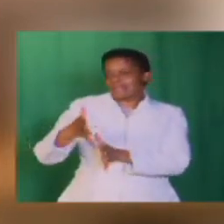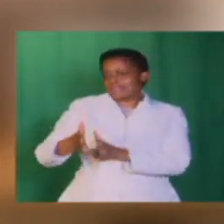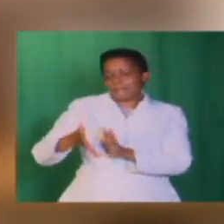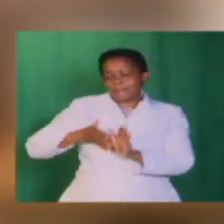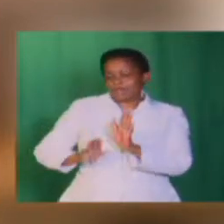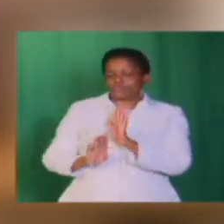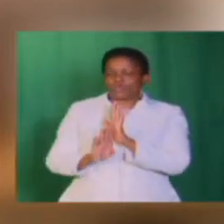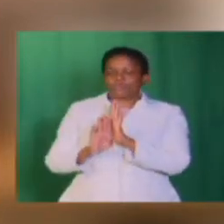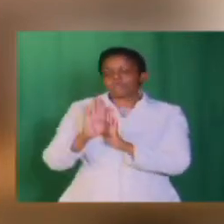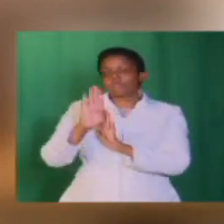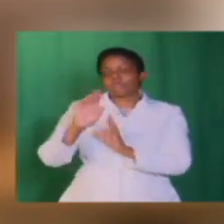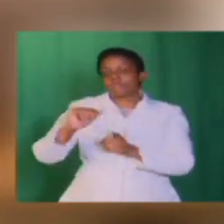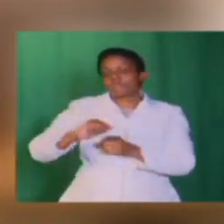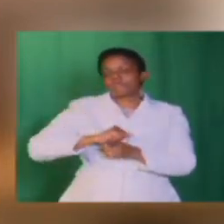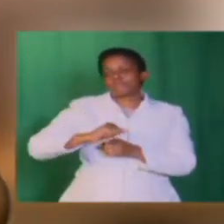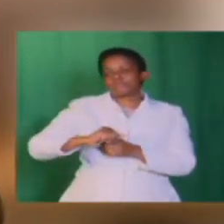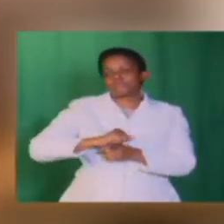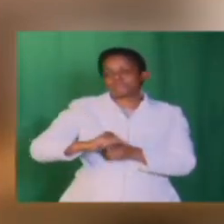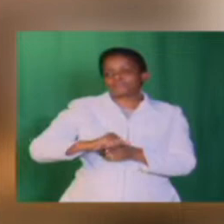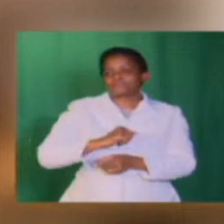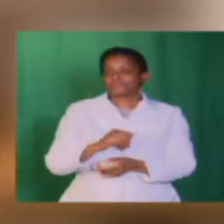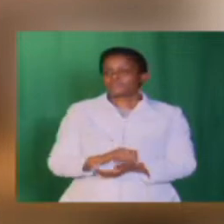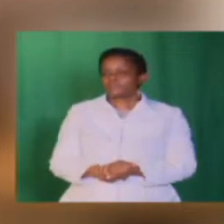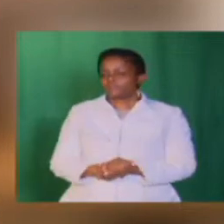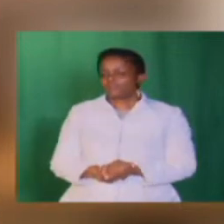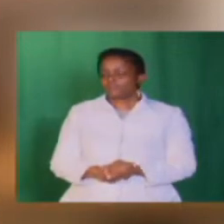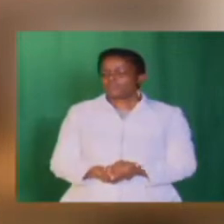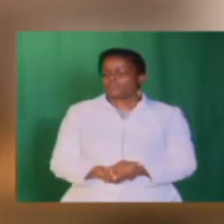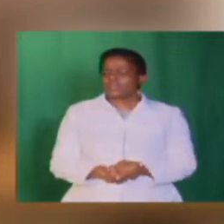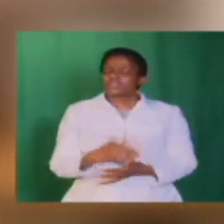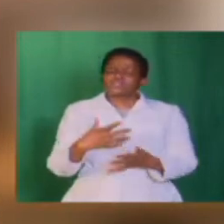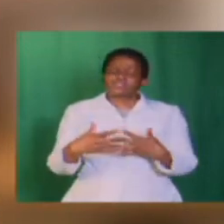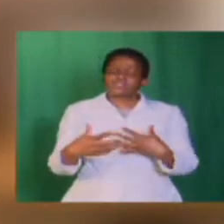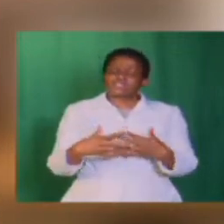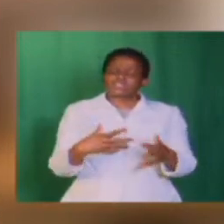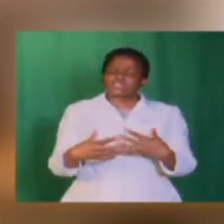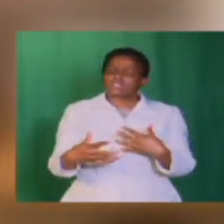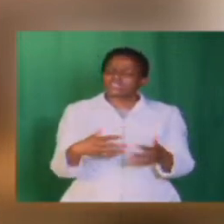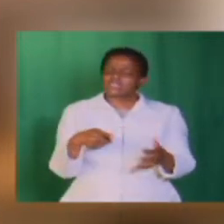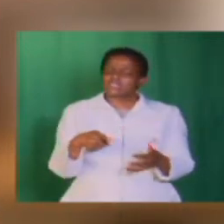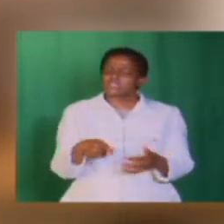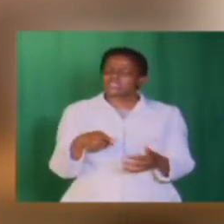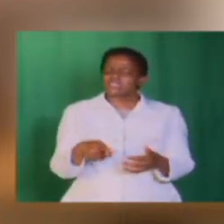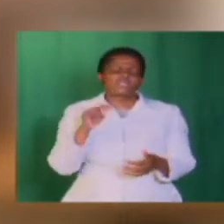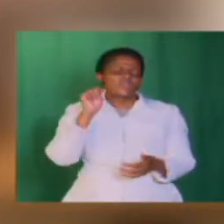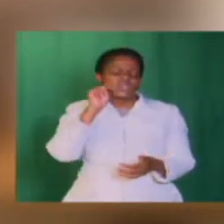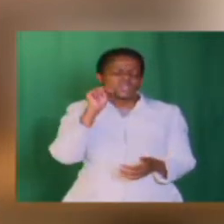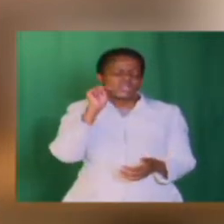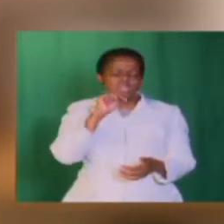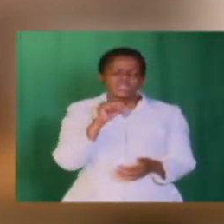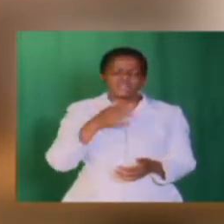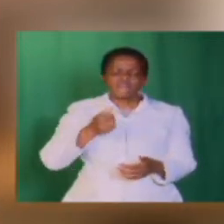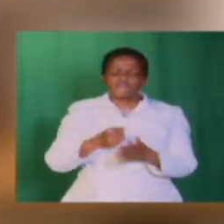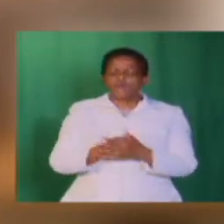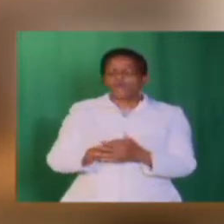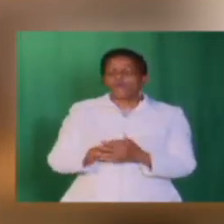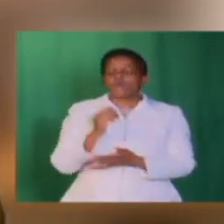learner. So what are the things that you are supposed to consider when you are speaking? Accuracy.